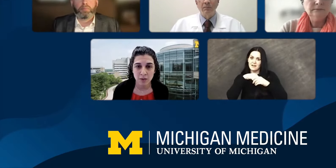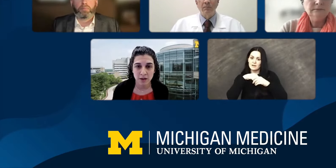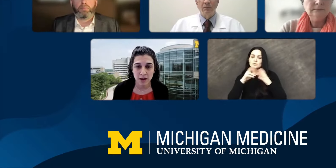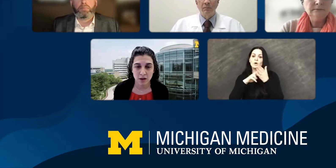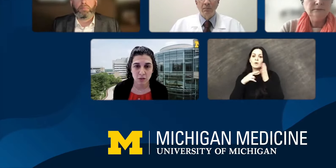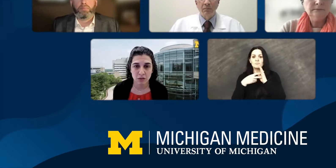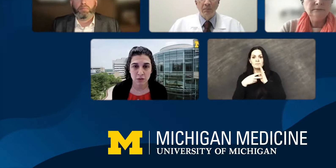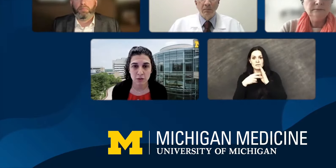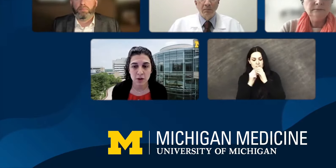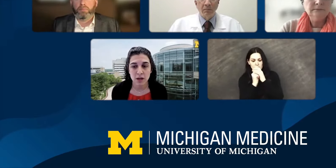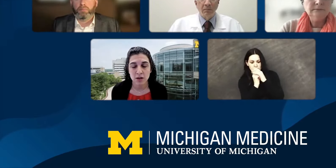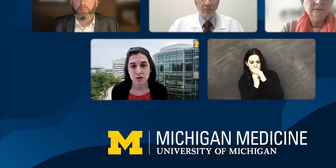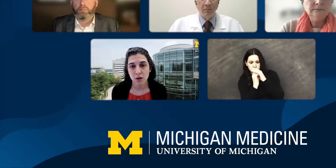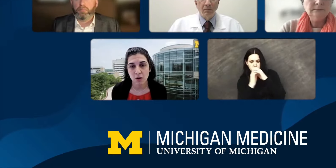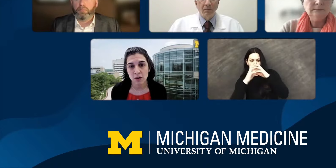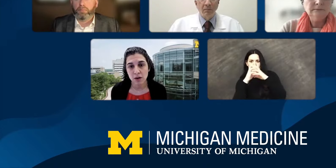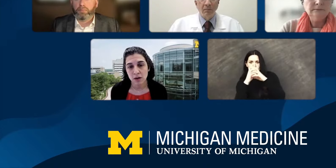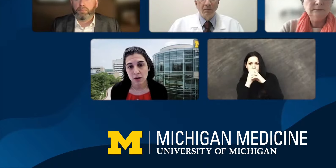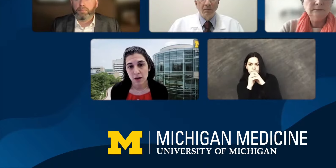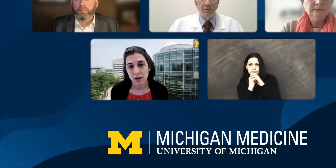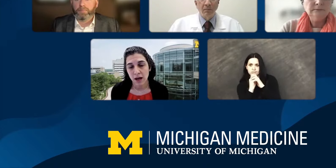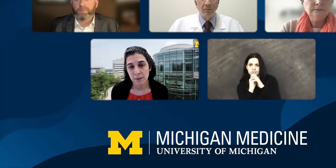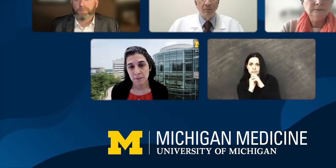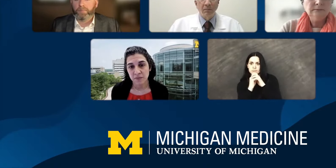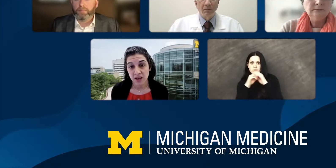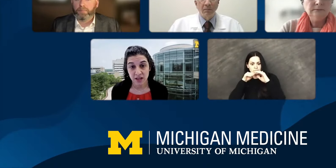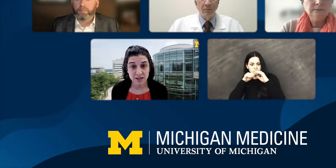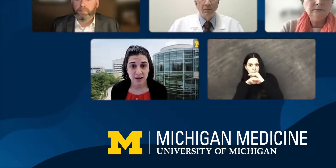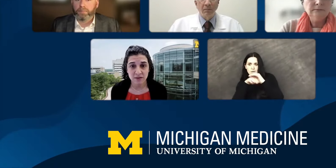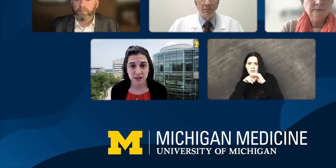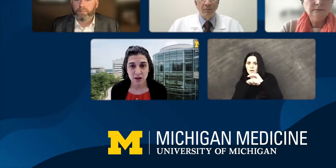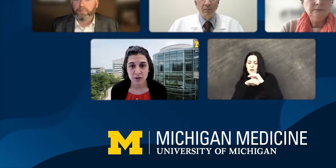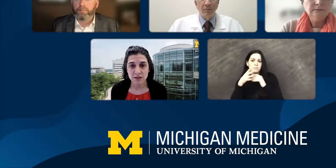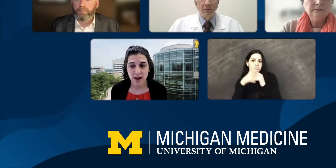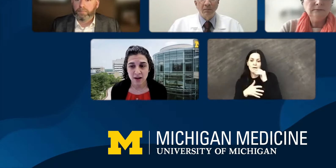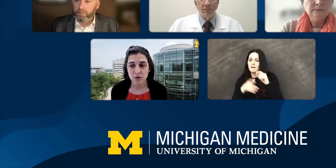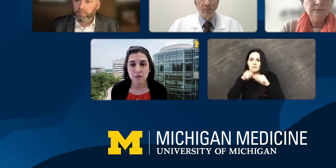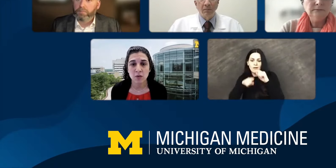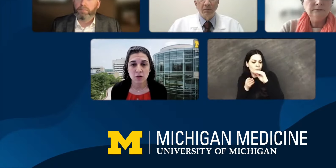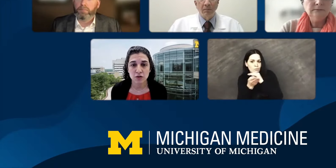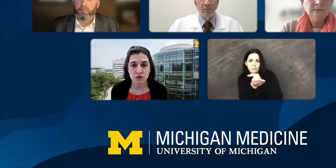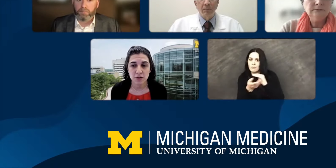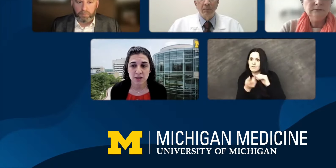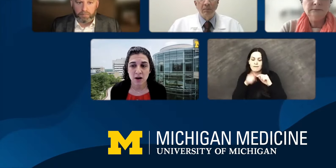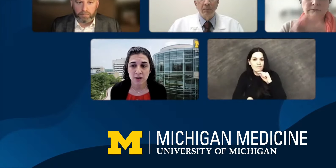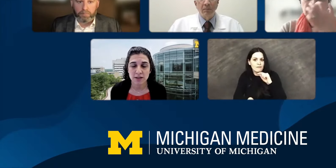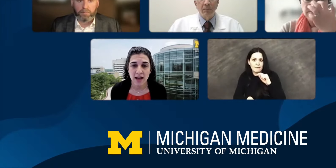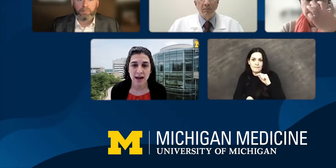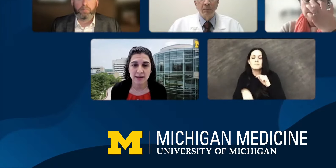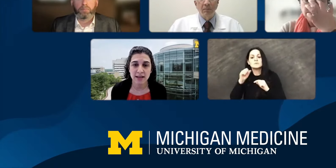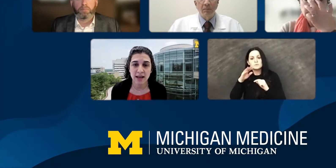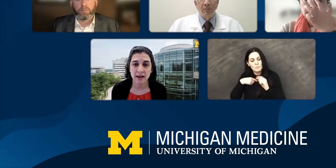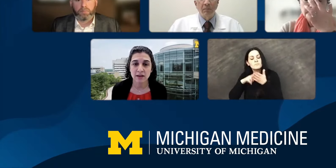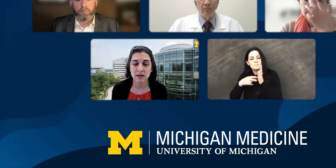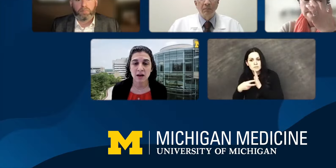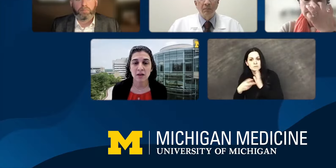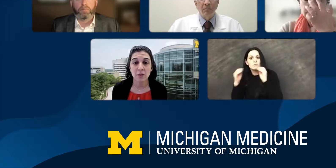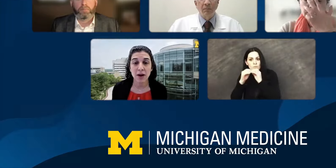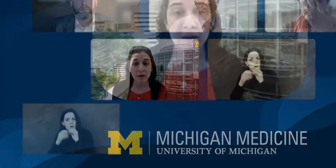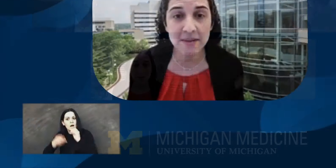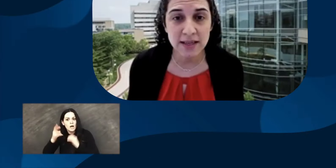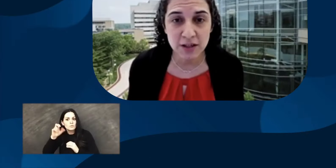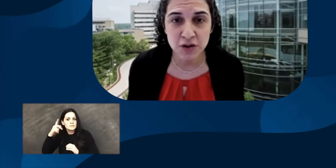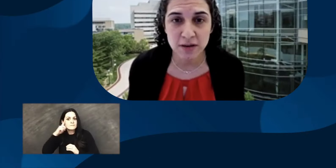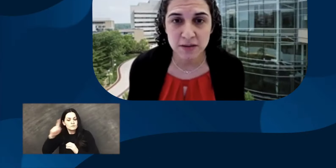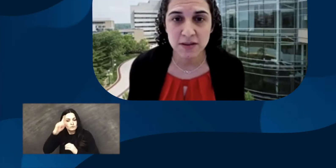passageway where blood can go through. So it is definitely a risk factor for strokes and heart attacks. And